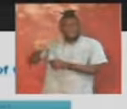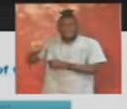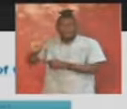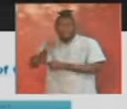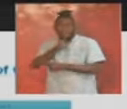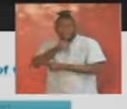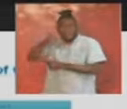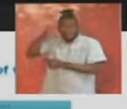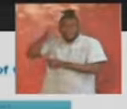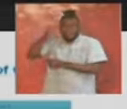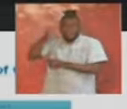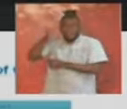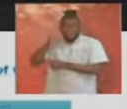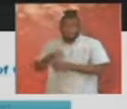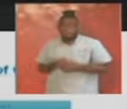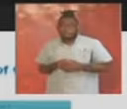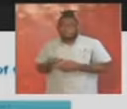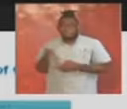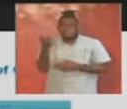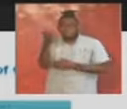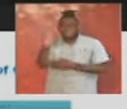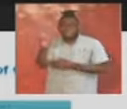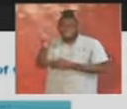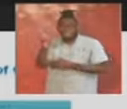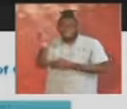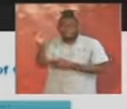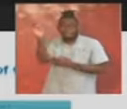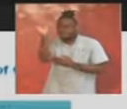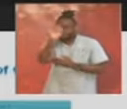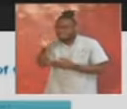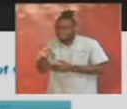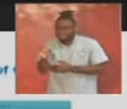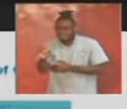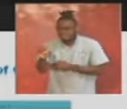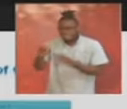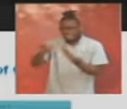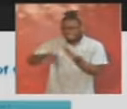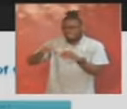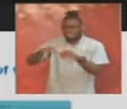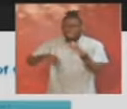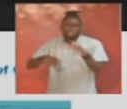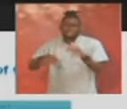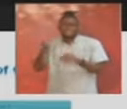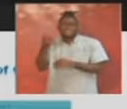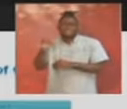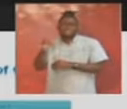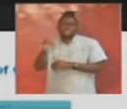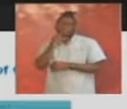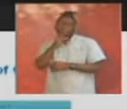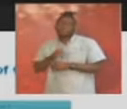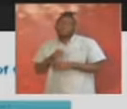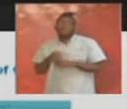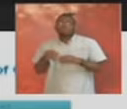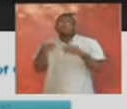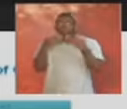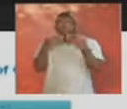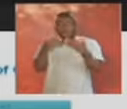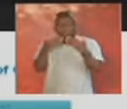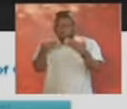Now, 16% of our cases were less than 18 years old, but thankfully we've had no cases of MIS-C